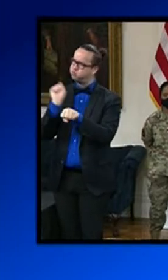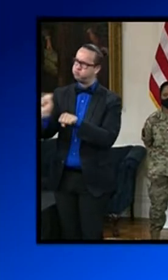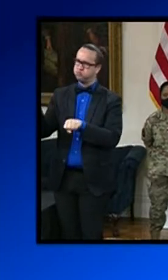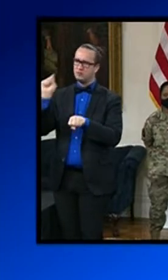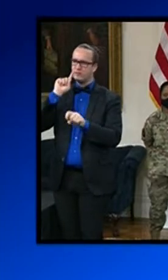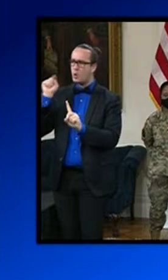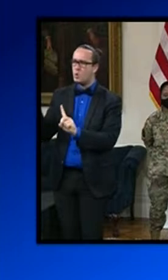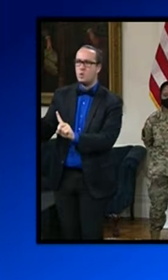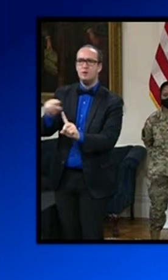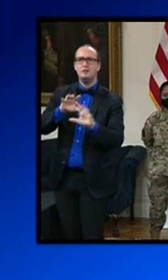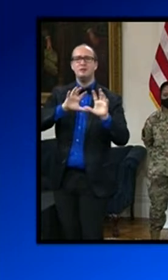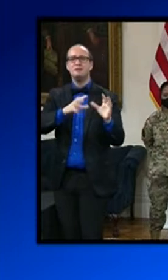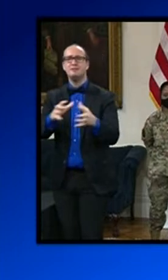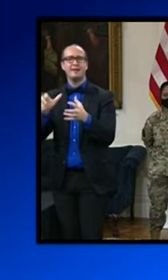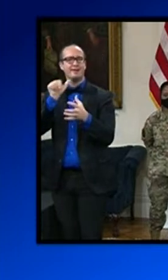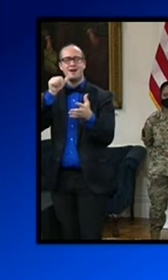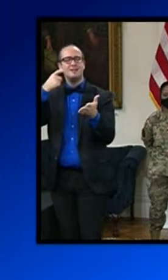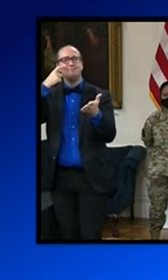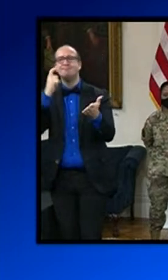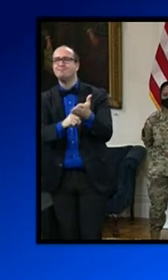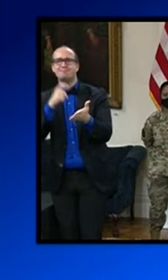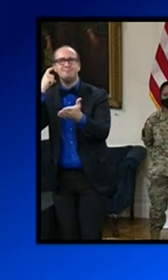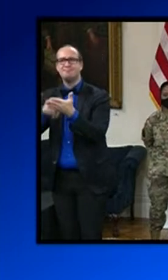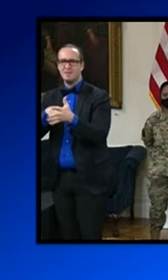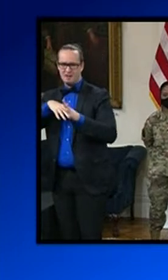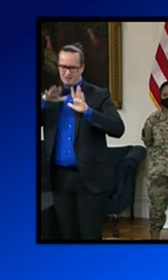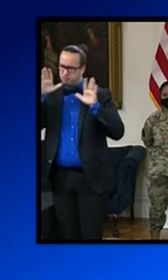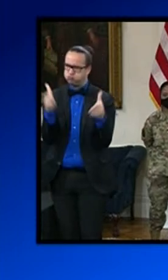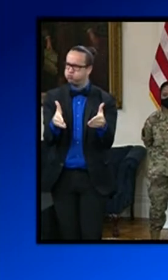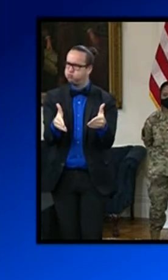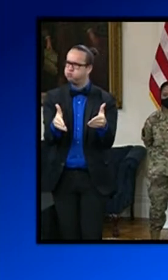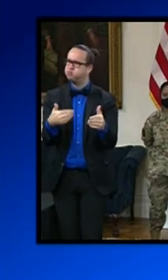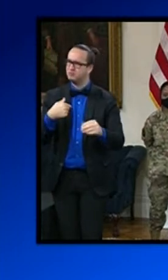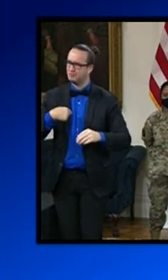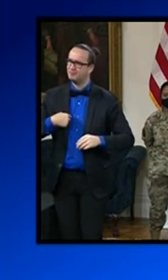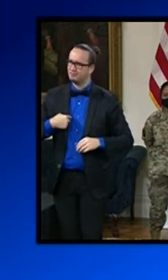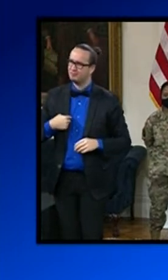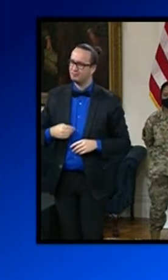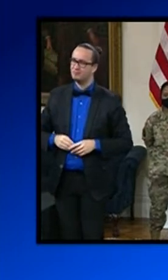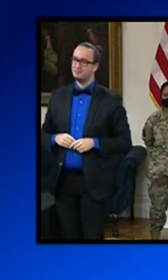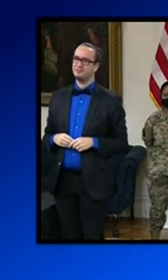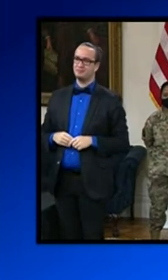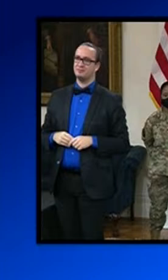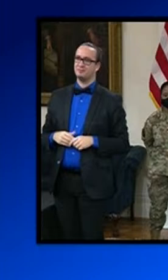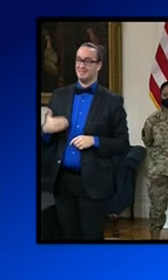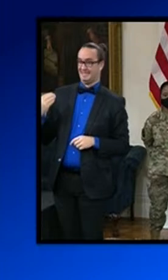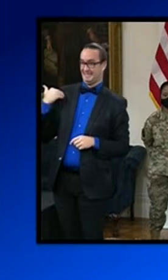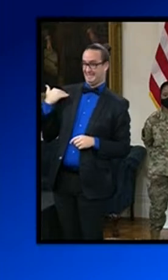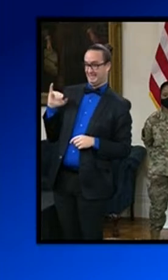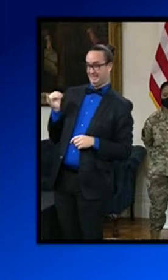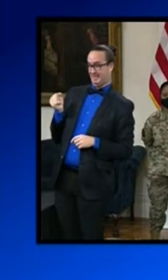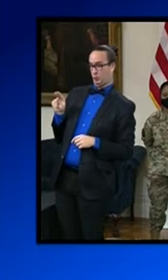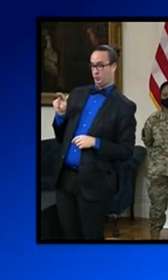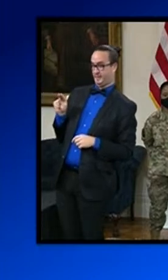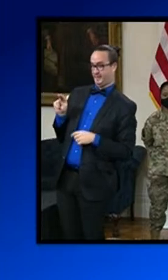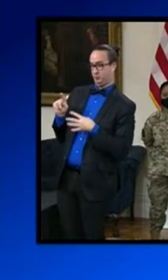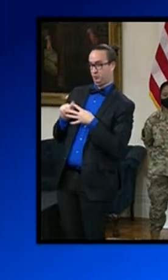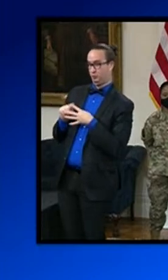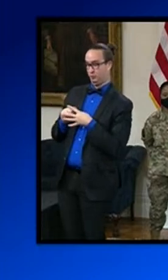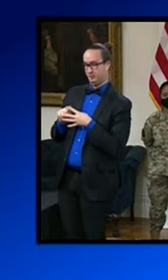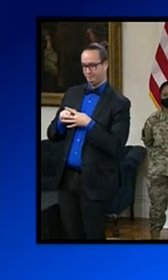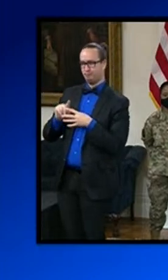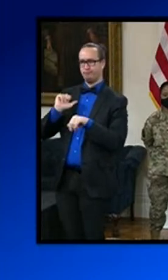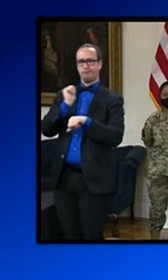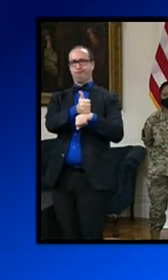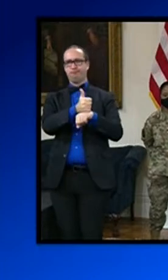early January, we launched the Maryland Vaccine Equity Task Force, led by General Burkhead, along with the